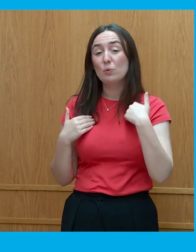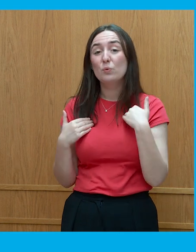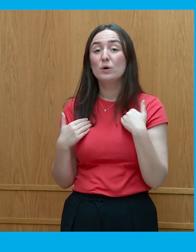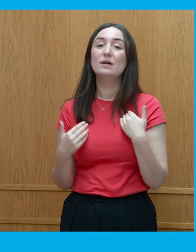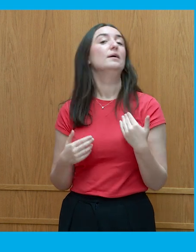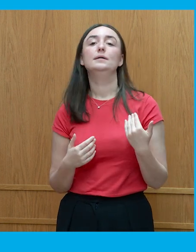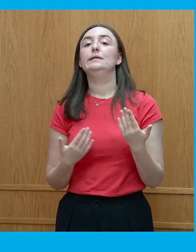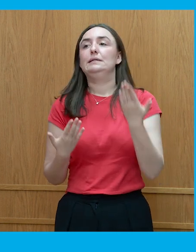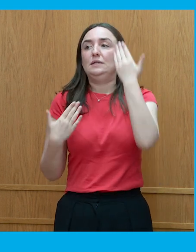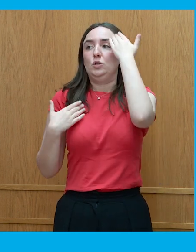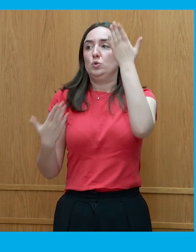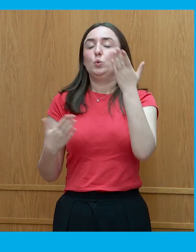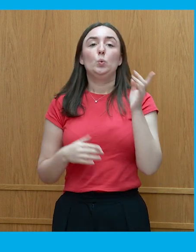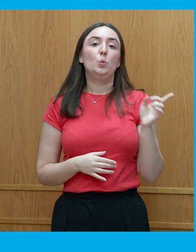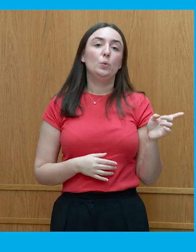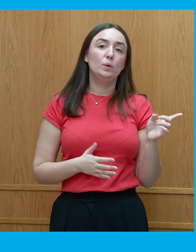I don't know if